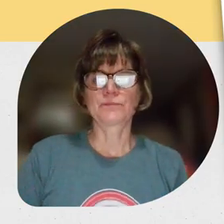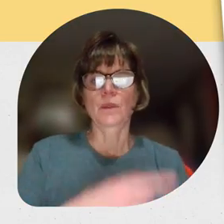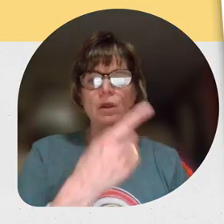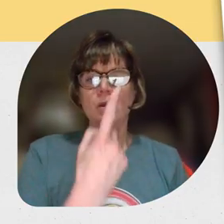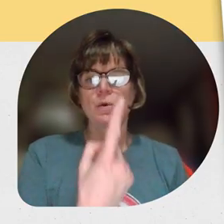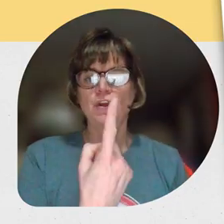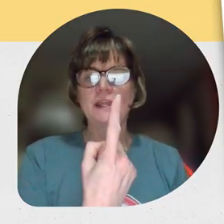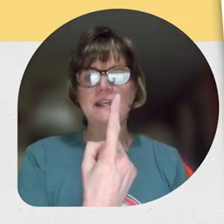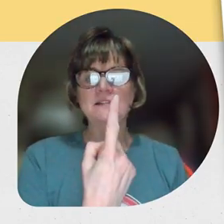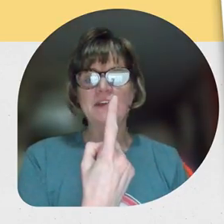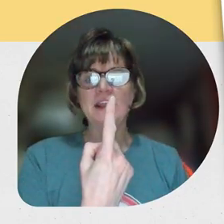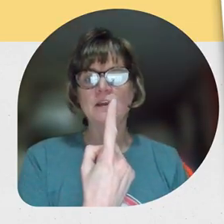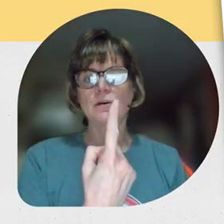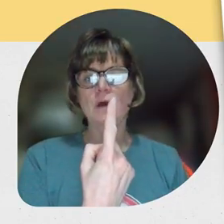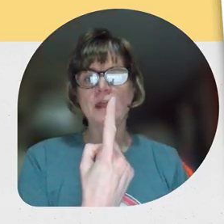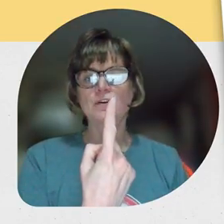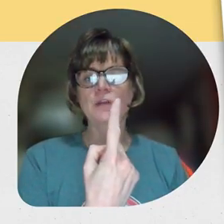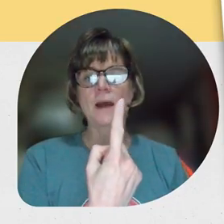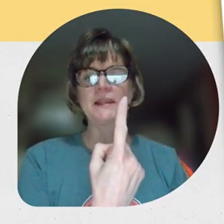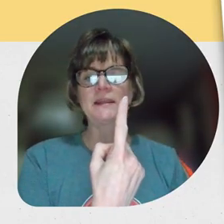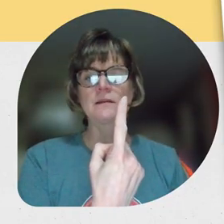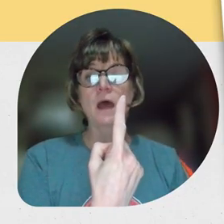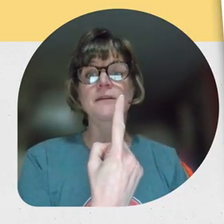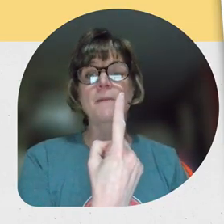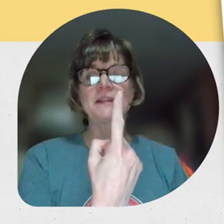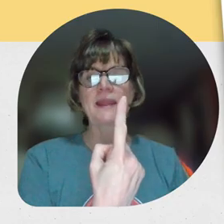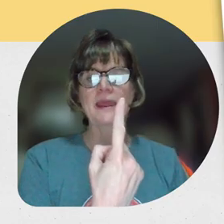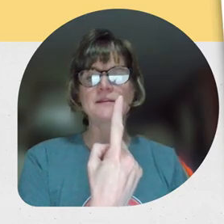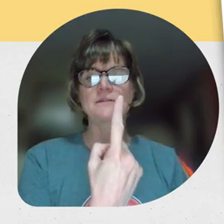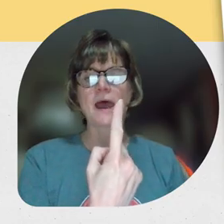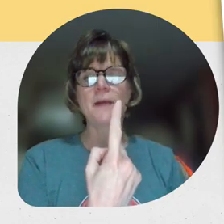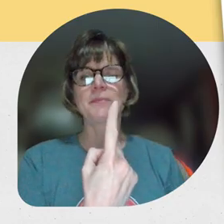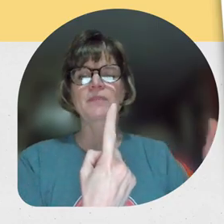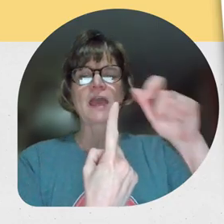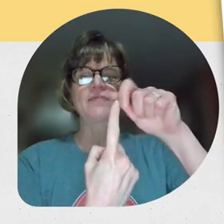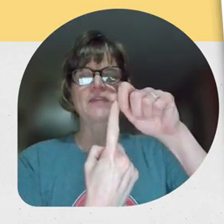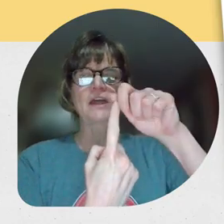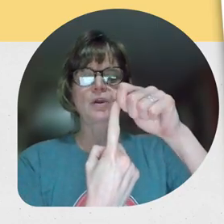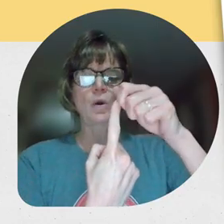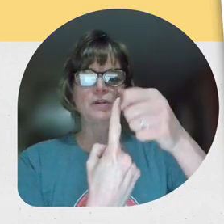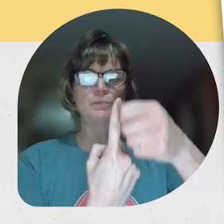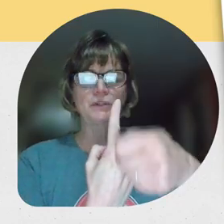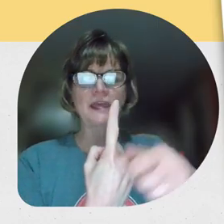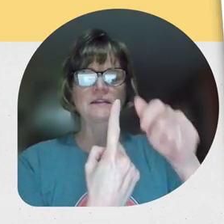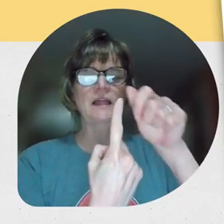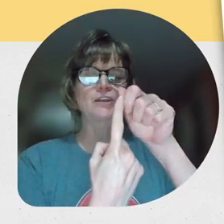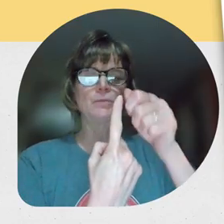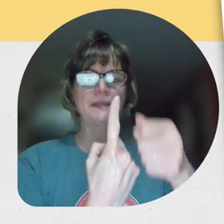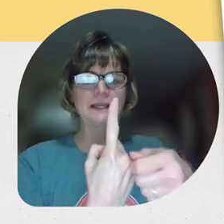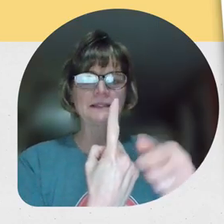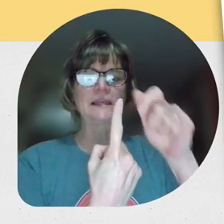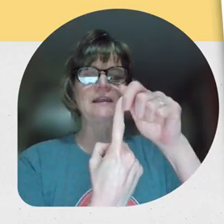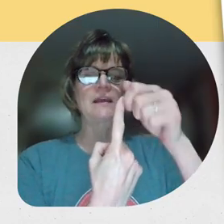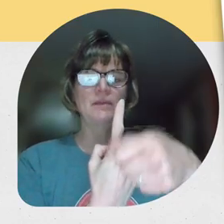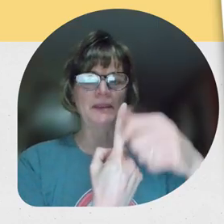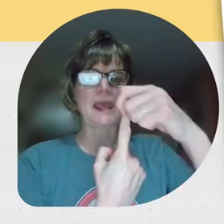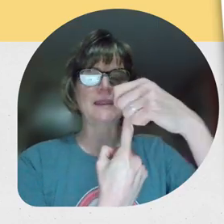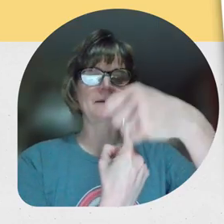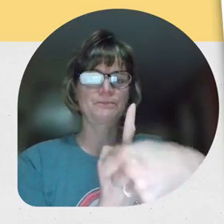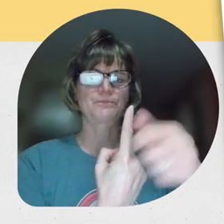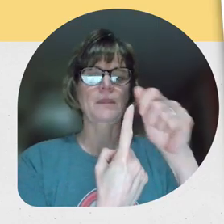Banana. Your index finger on your non-dominant hand is up, and then you're going to pretend like you're peeling